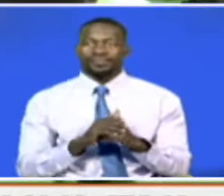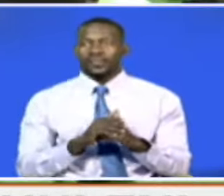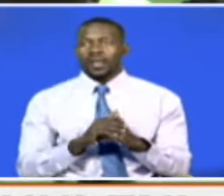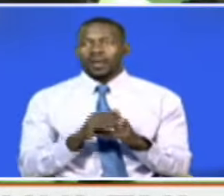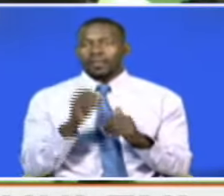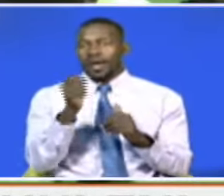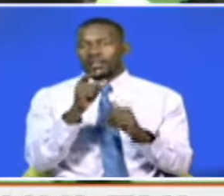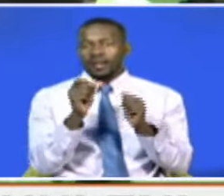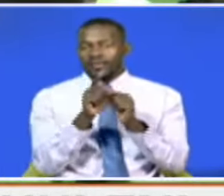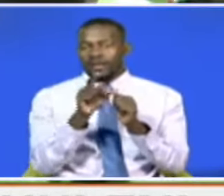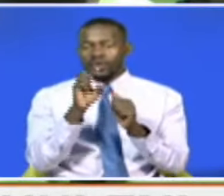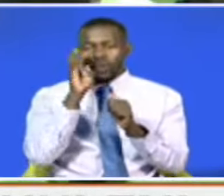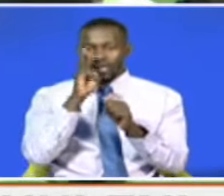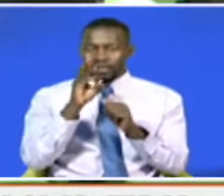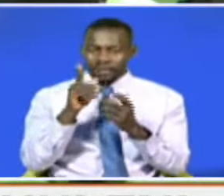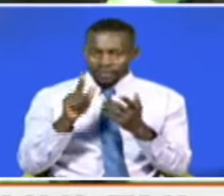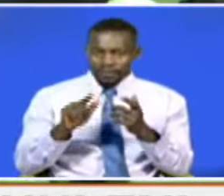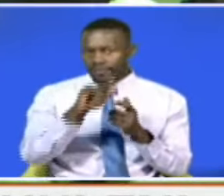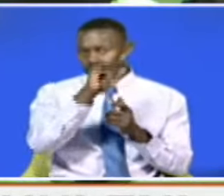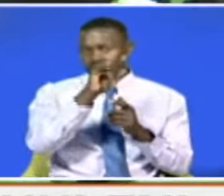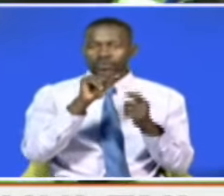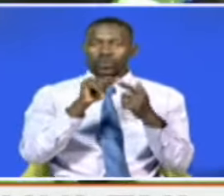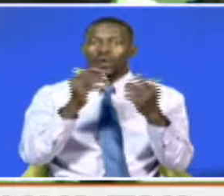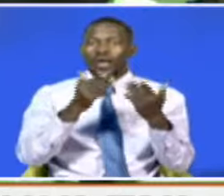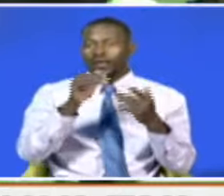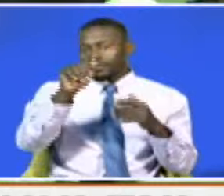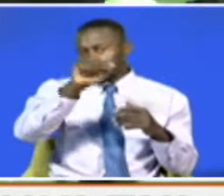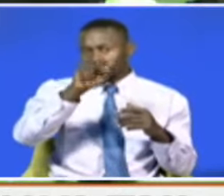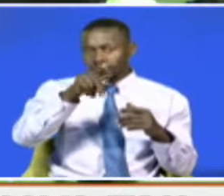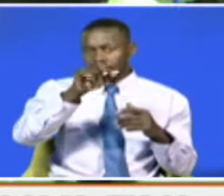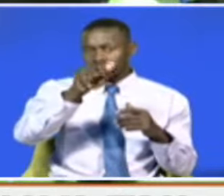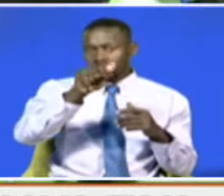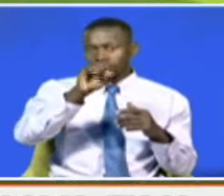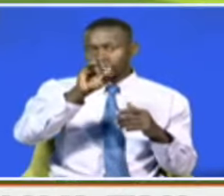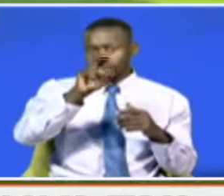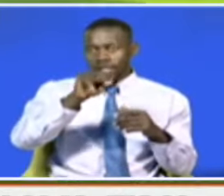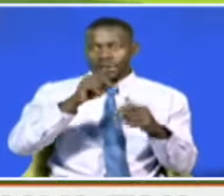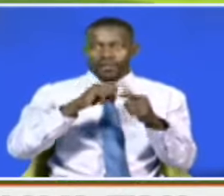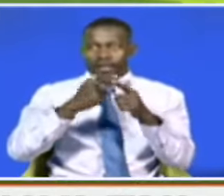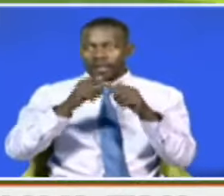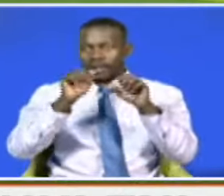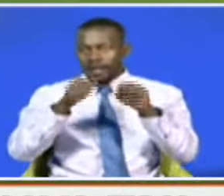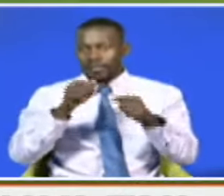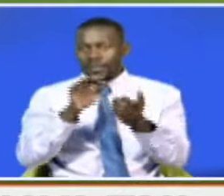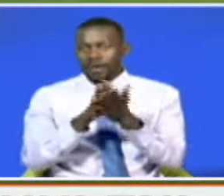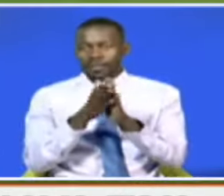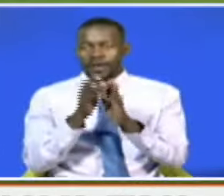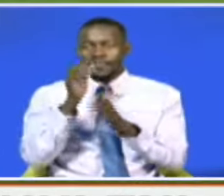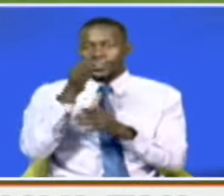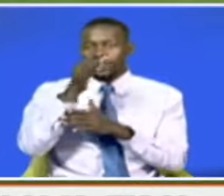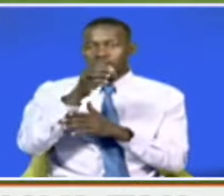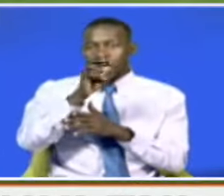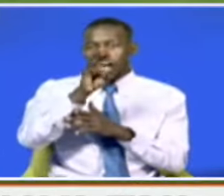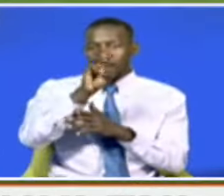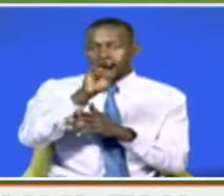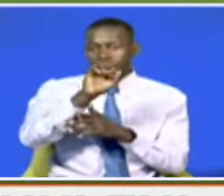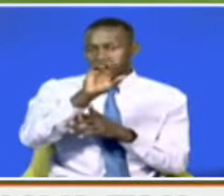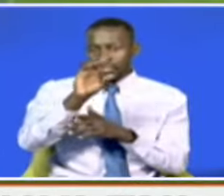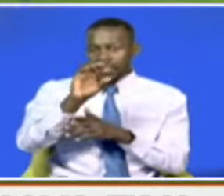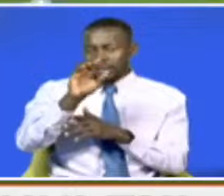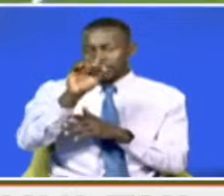to showcase our talent so that we can be chosen, then we can become the future Messi and Ronaldo, so that can make our country